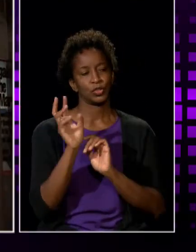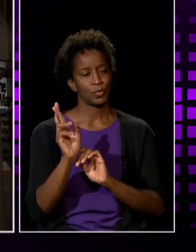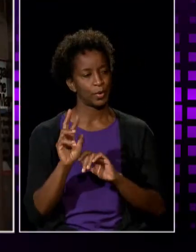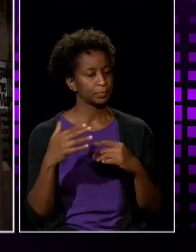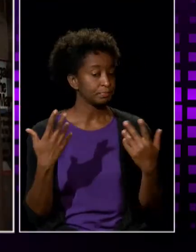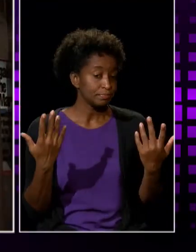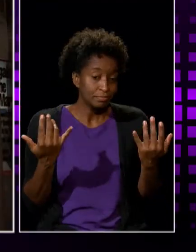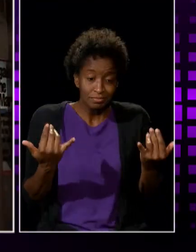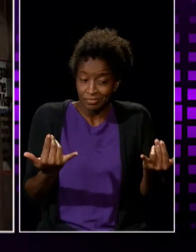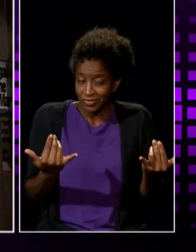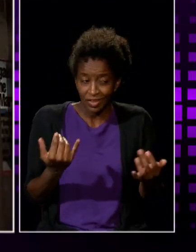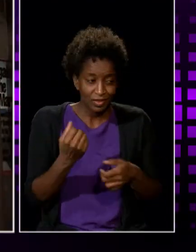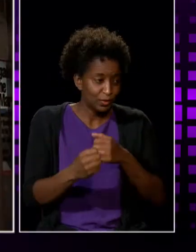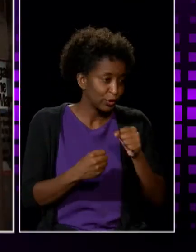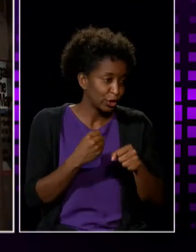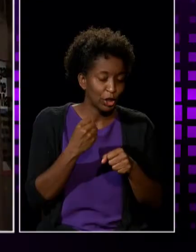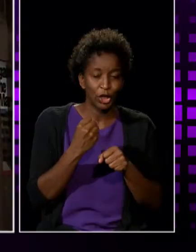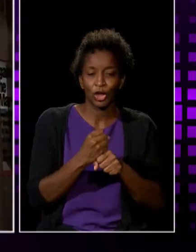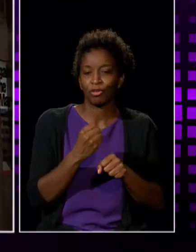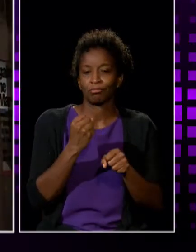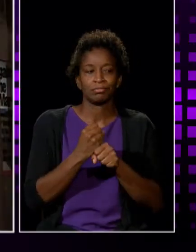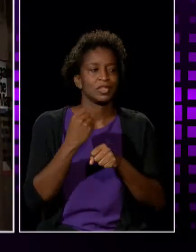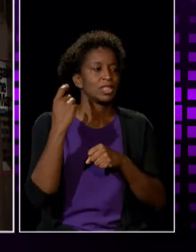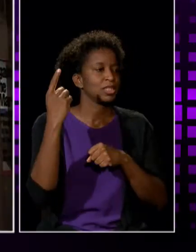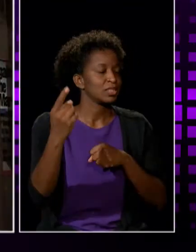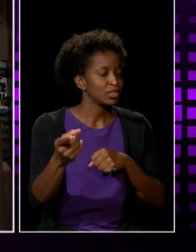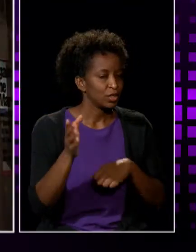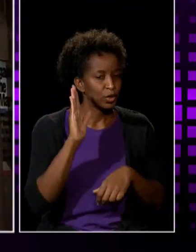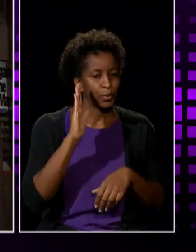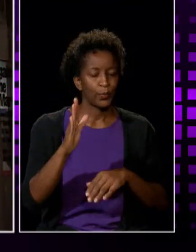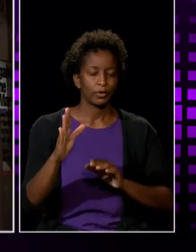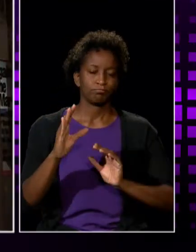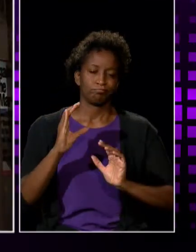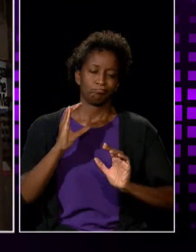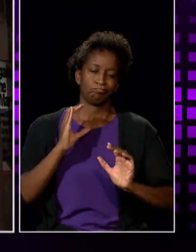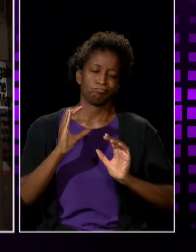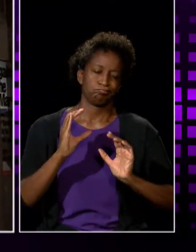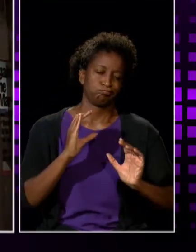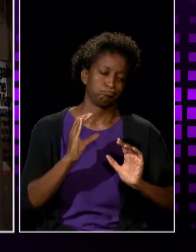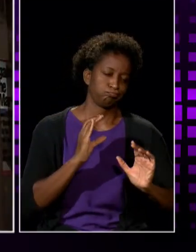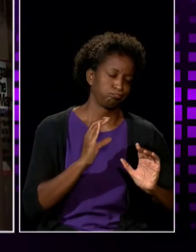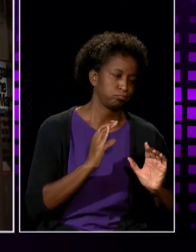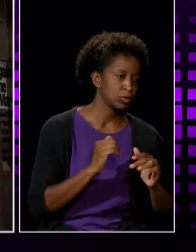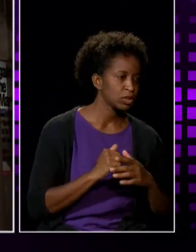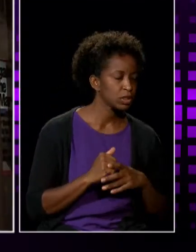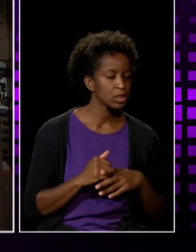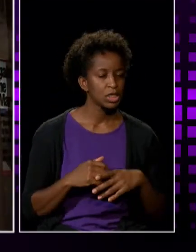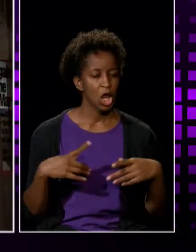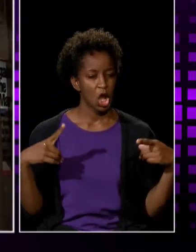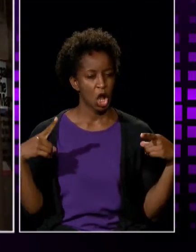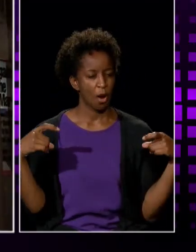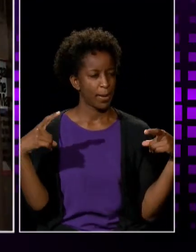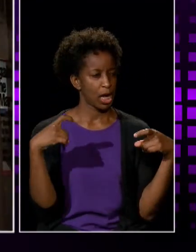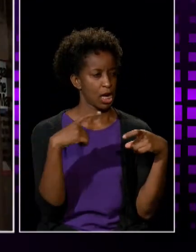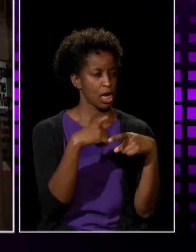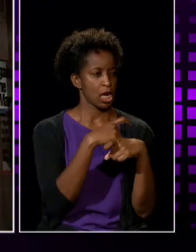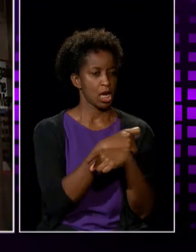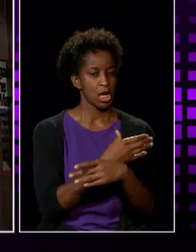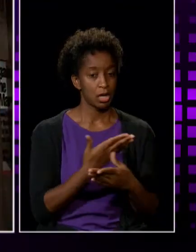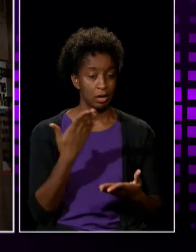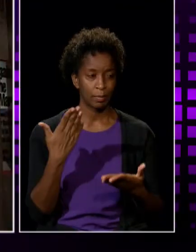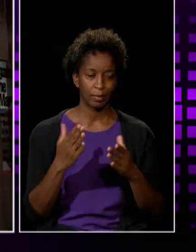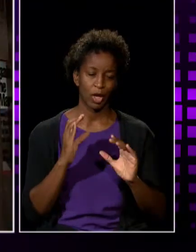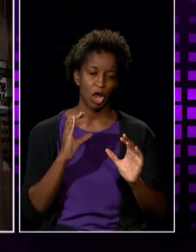beyond are going to be complex conversations. They are going to be, at times, no doubt, contentious